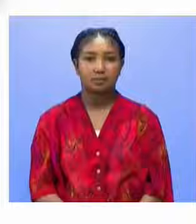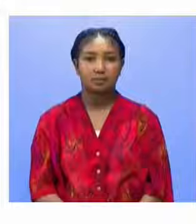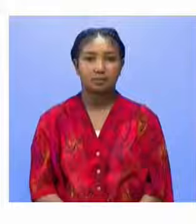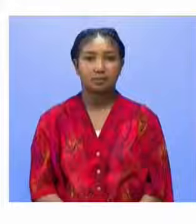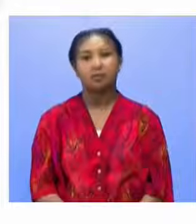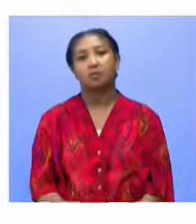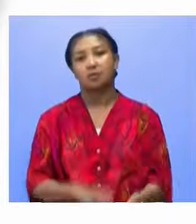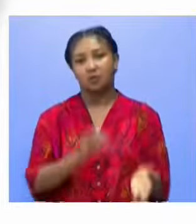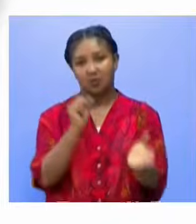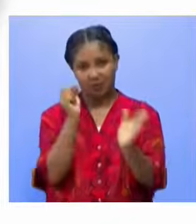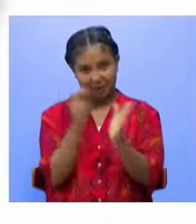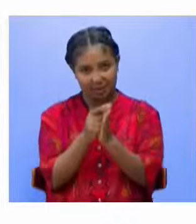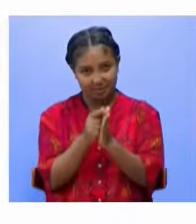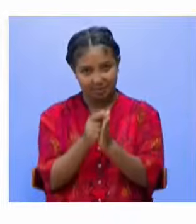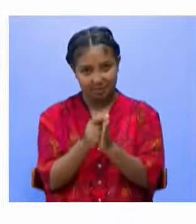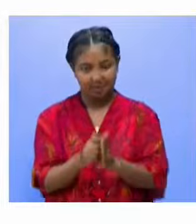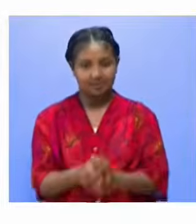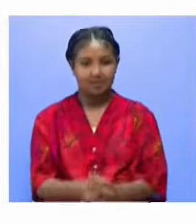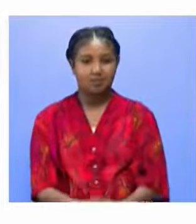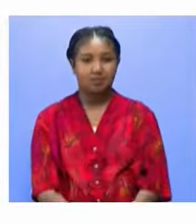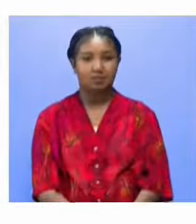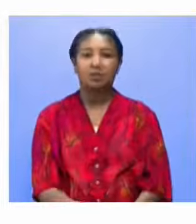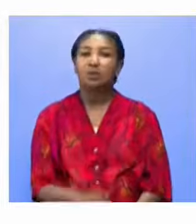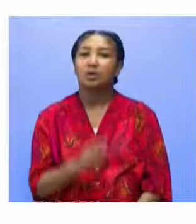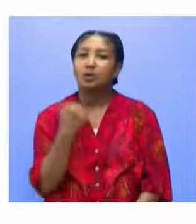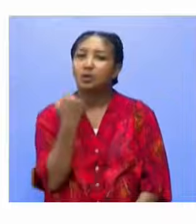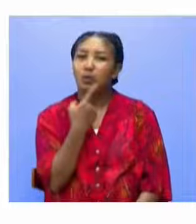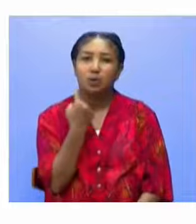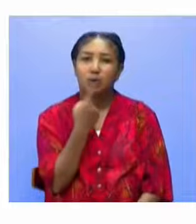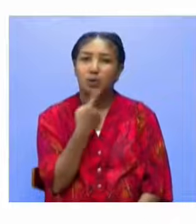For example, who